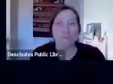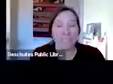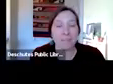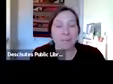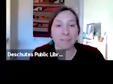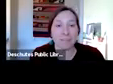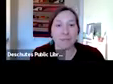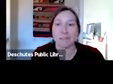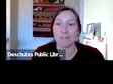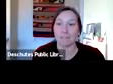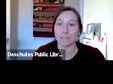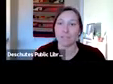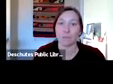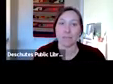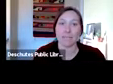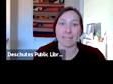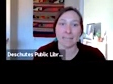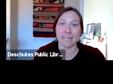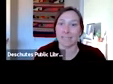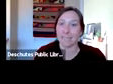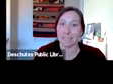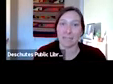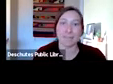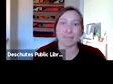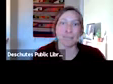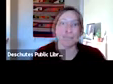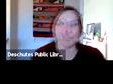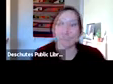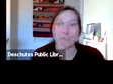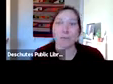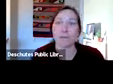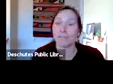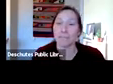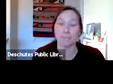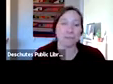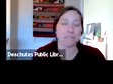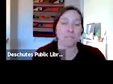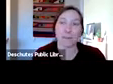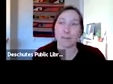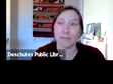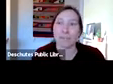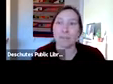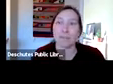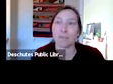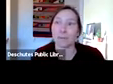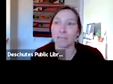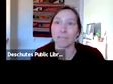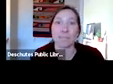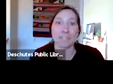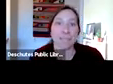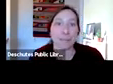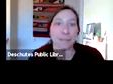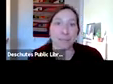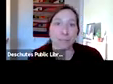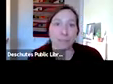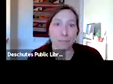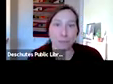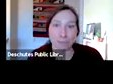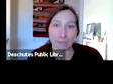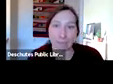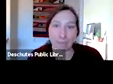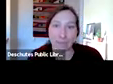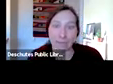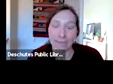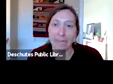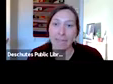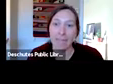Well, thank you everyone for joining us. My name is Laurel Westendorf. I'm part of the community relations team at the Deschutes